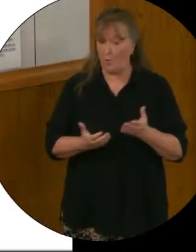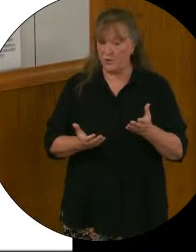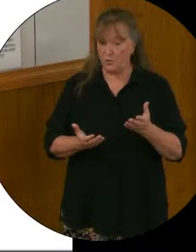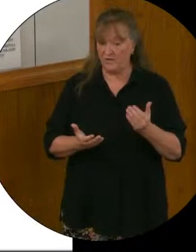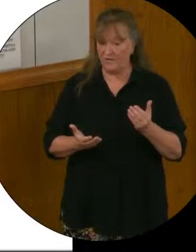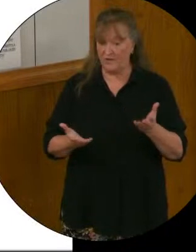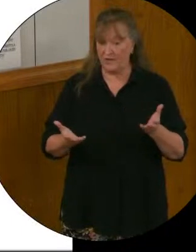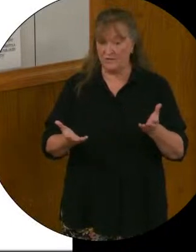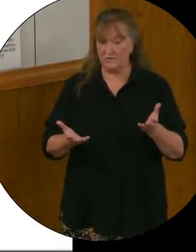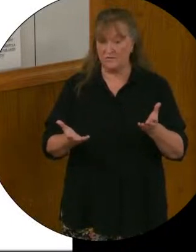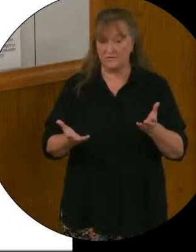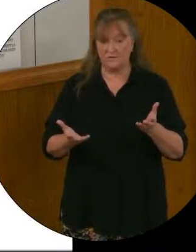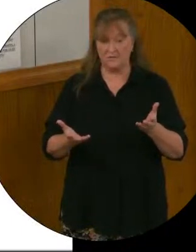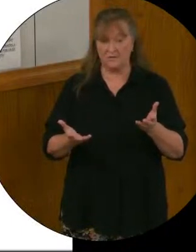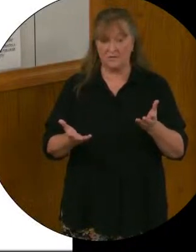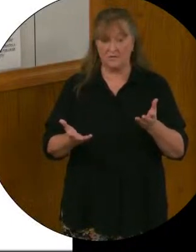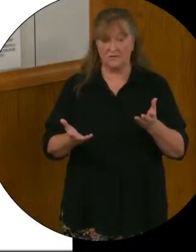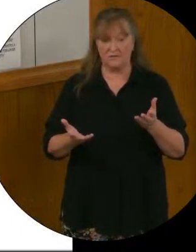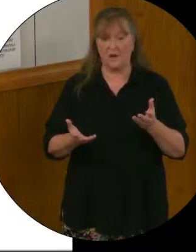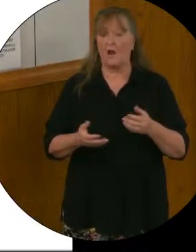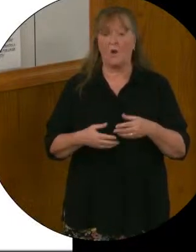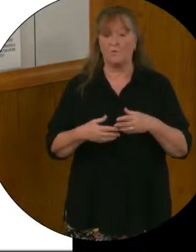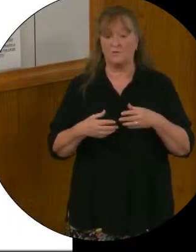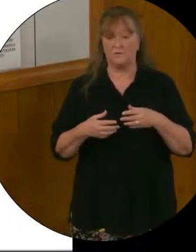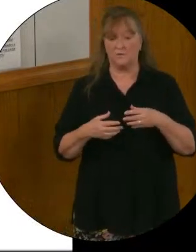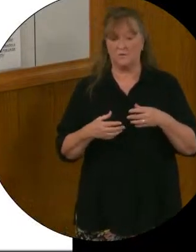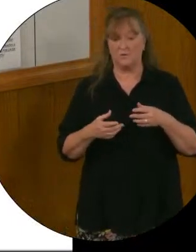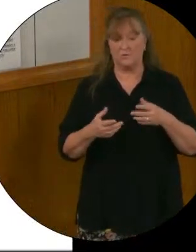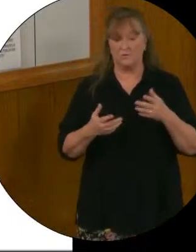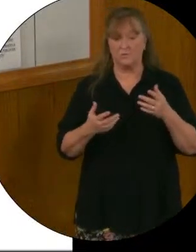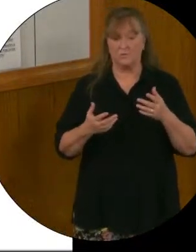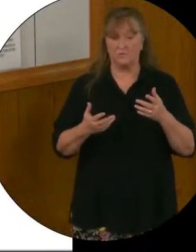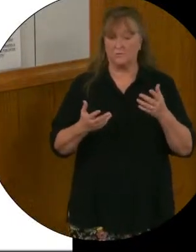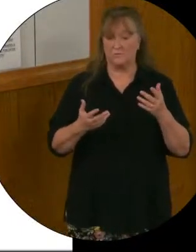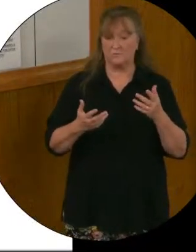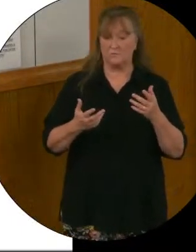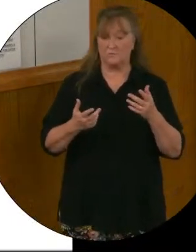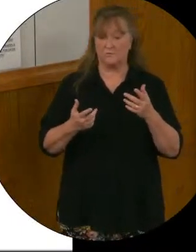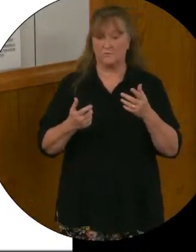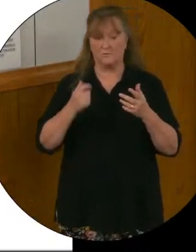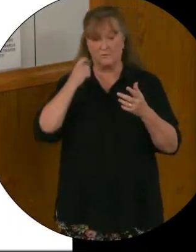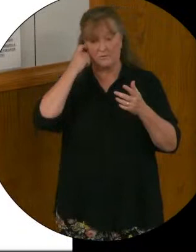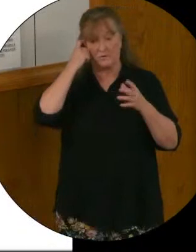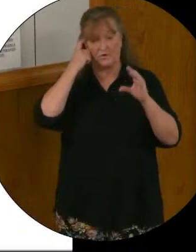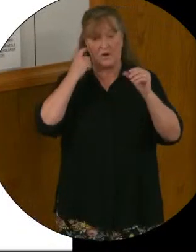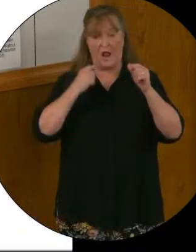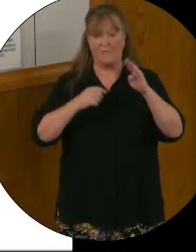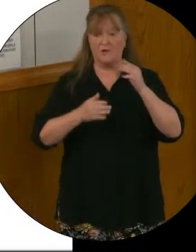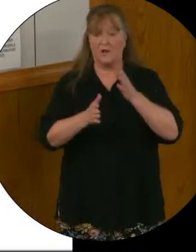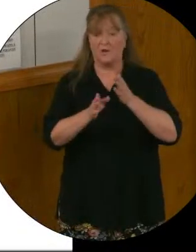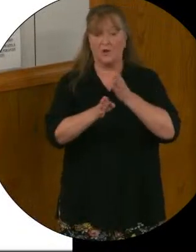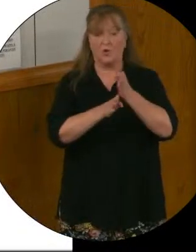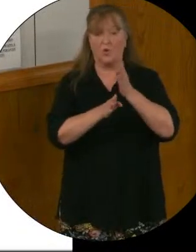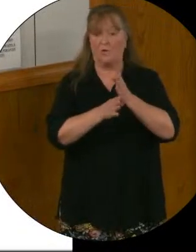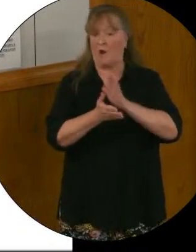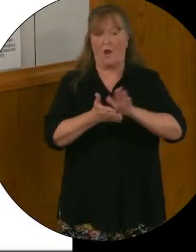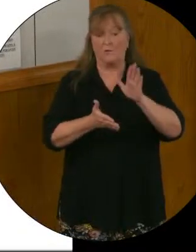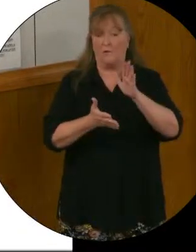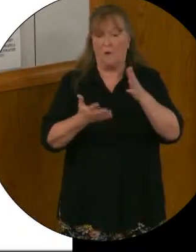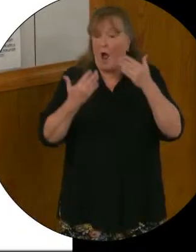Hi, good evening, Madam President, members of the board, Superintendent Jara. For the record, I am Amy Adams, College and Career Readiness